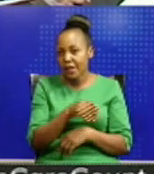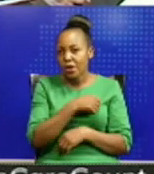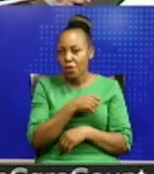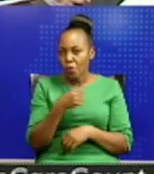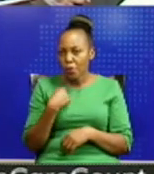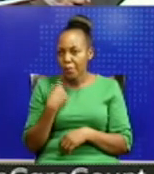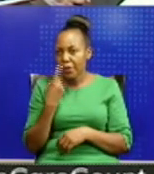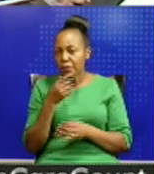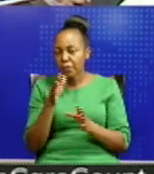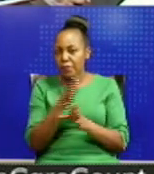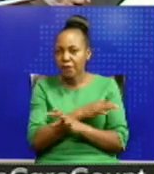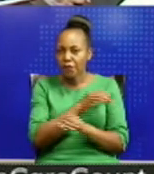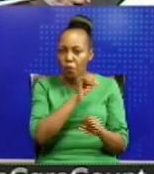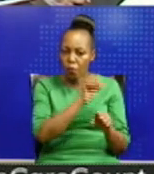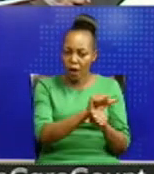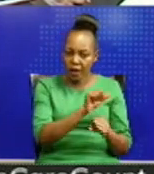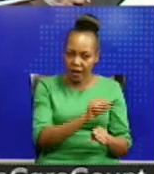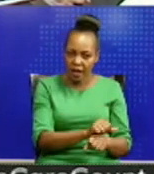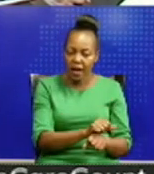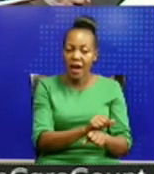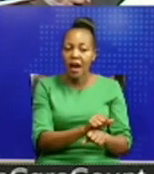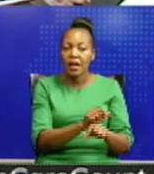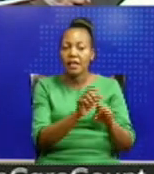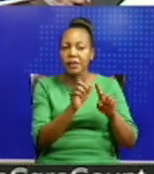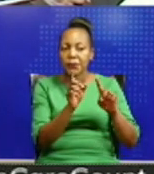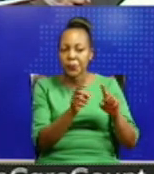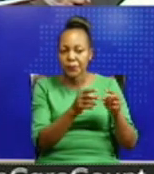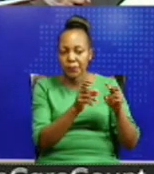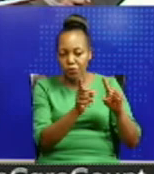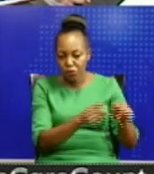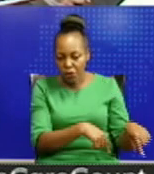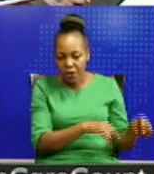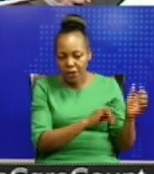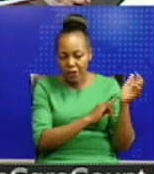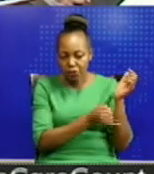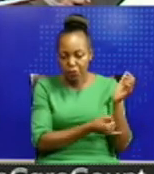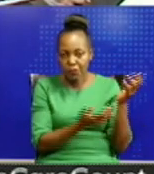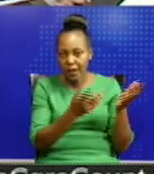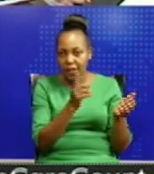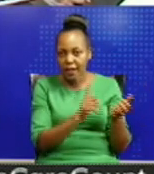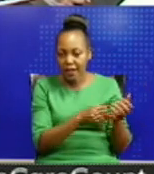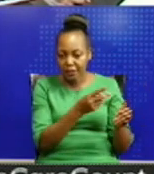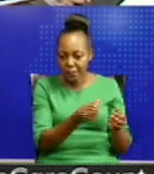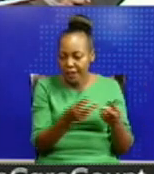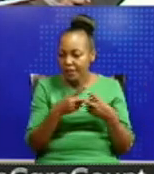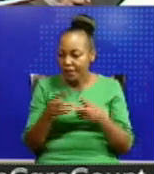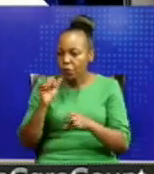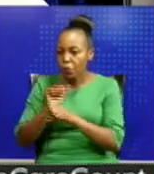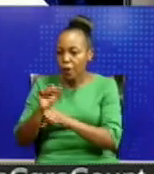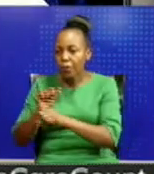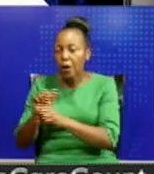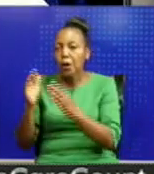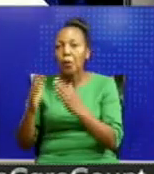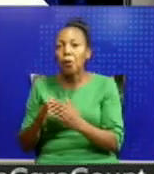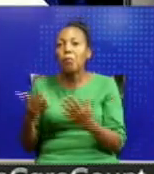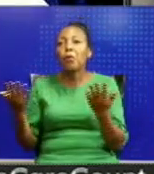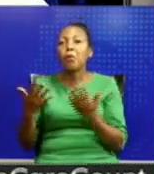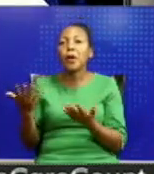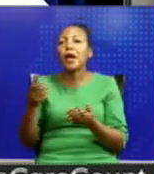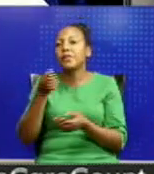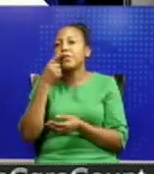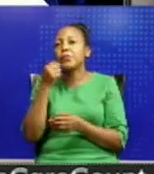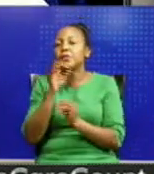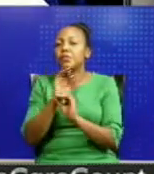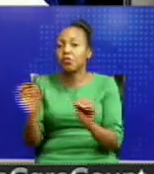already working have to give up paid work to actually do unpaid work. Expand more on that. Yes. Actually, this is what